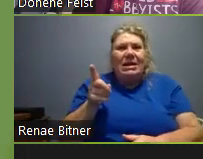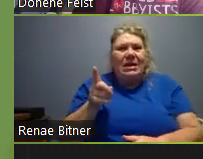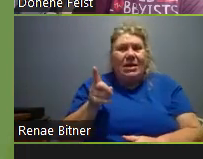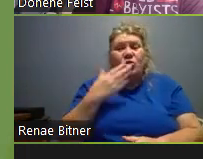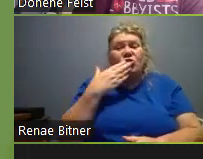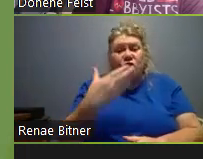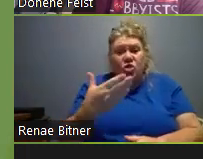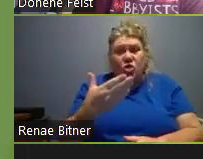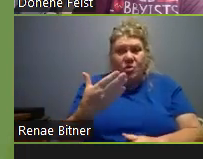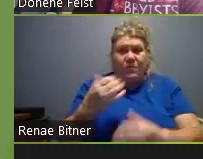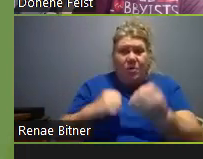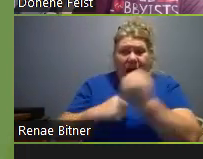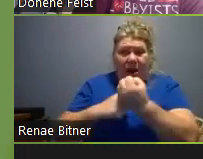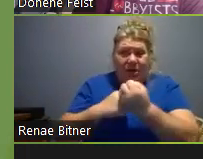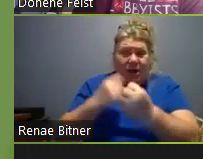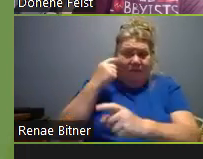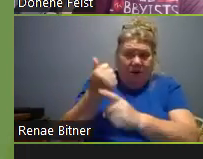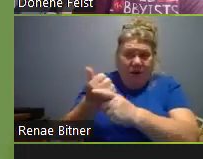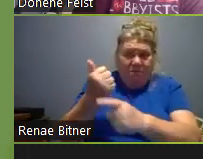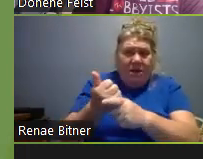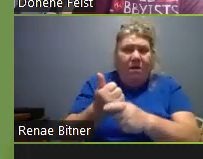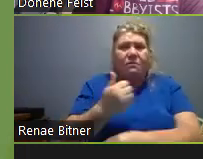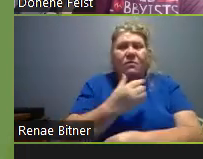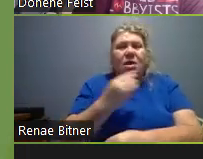at self-advocacy himself. So in that,